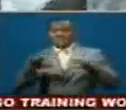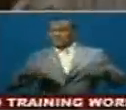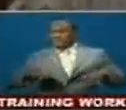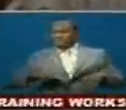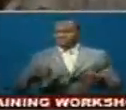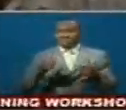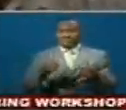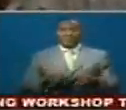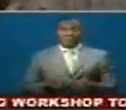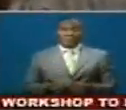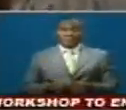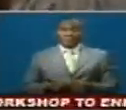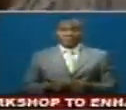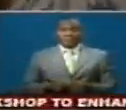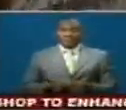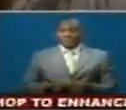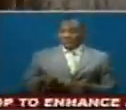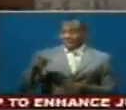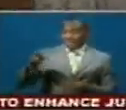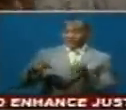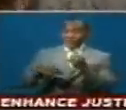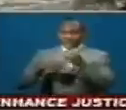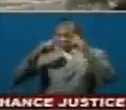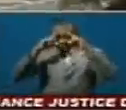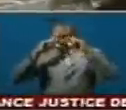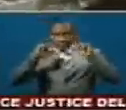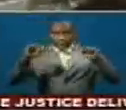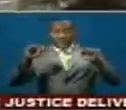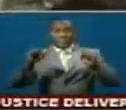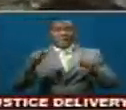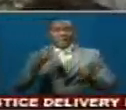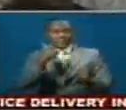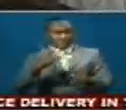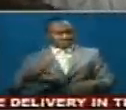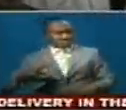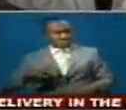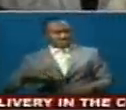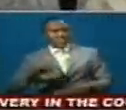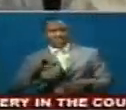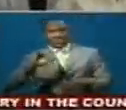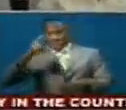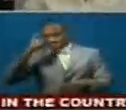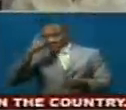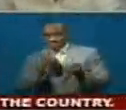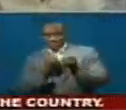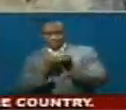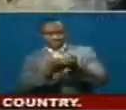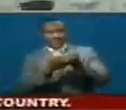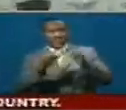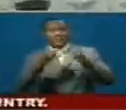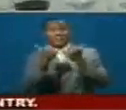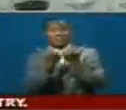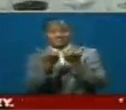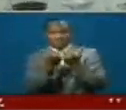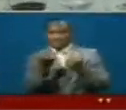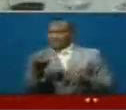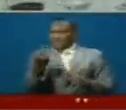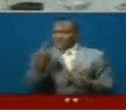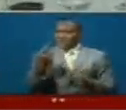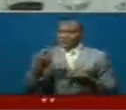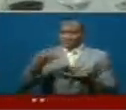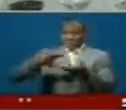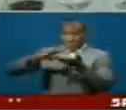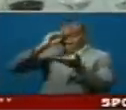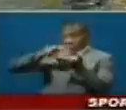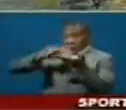Mahama, expressed the government's desire to support the association in all spheres. Mr. Mahama called on Sotgans to use the